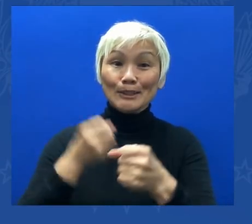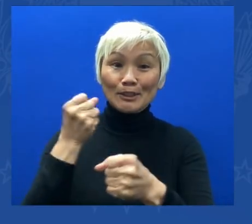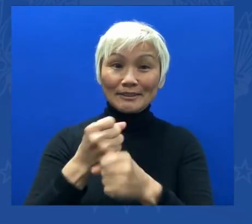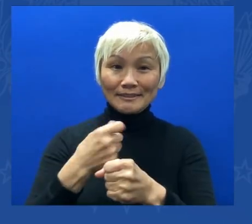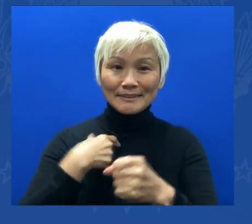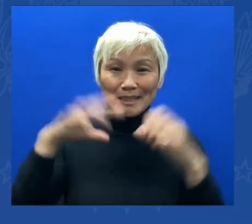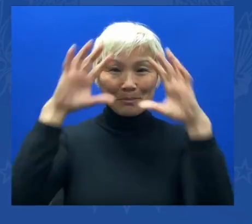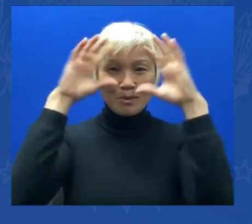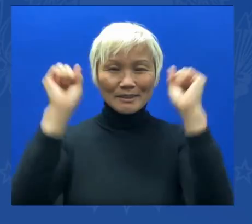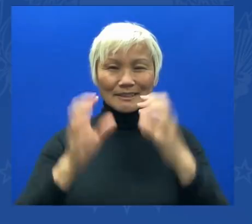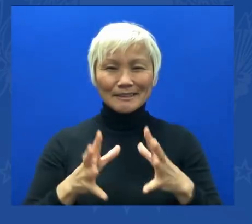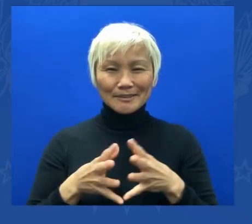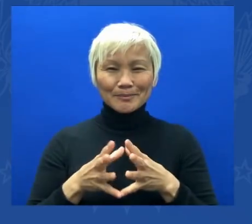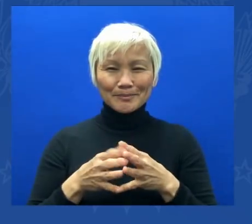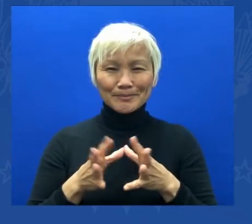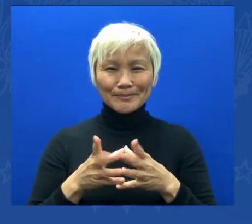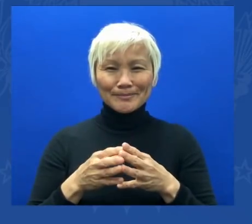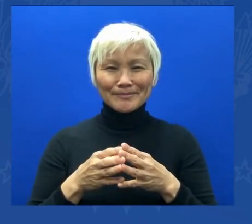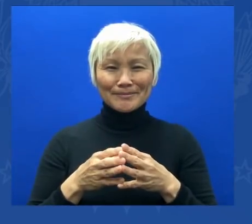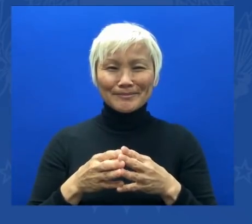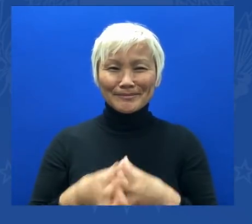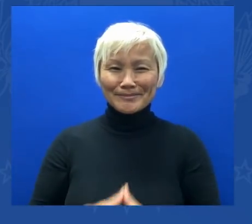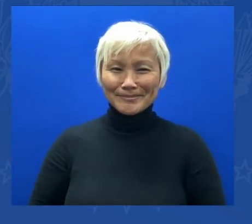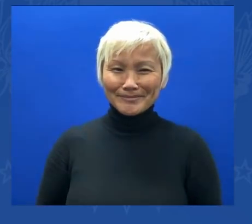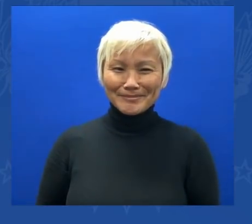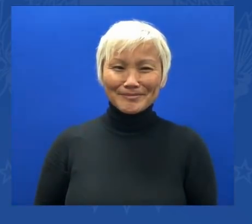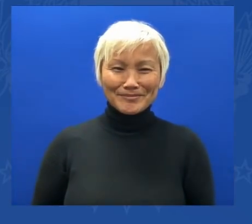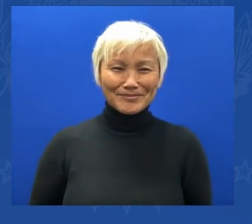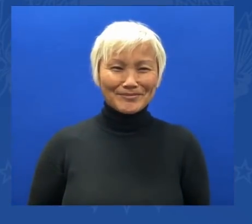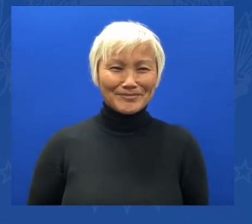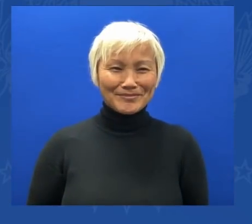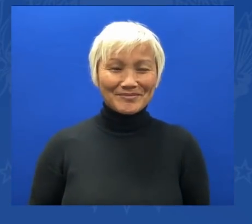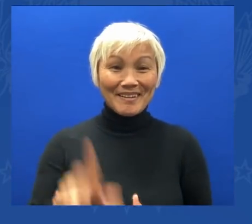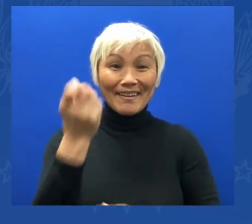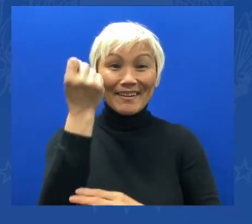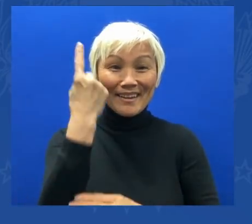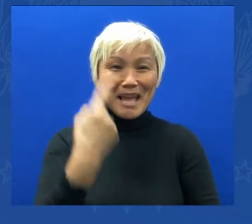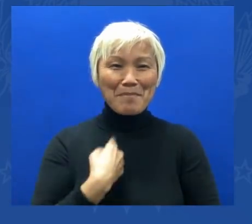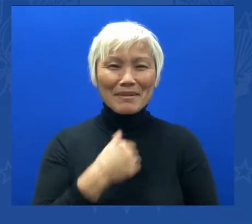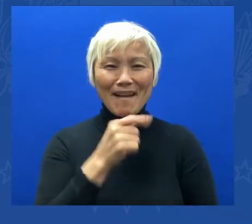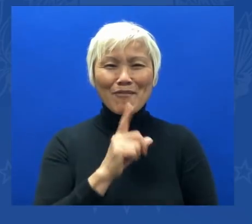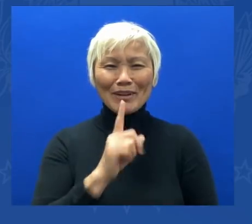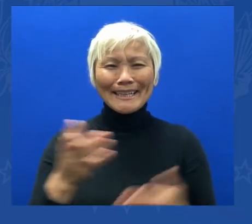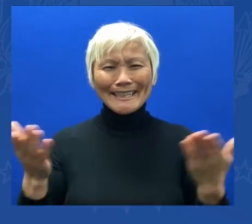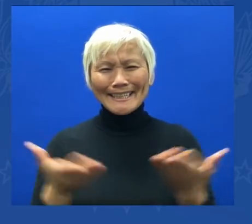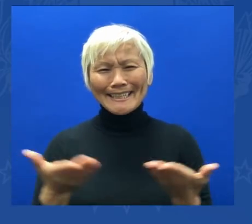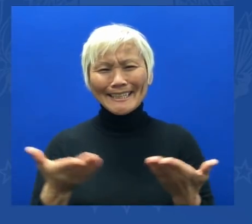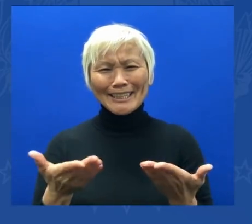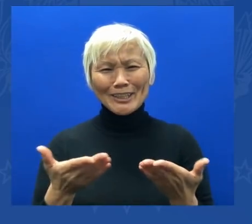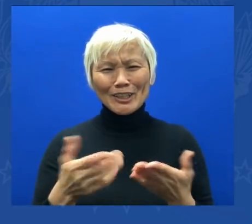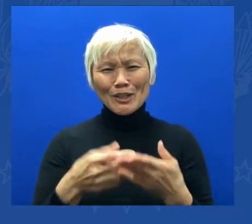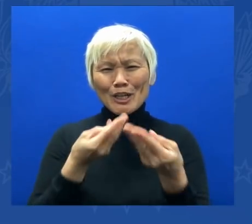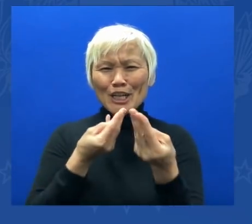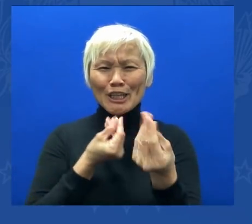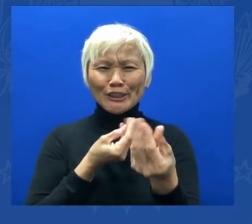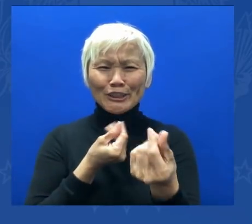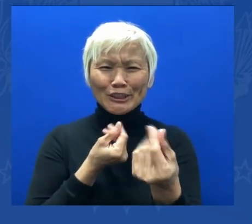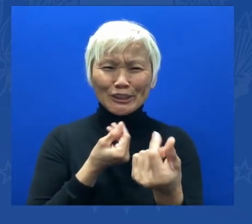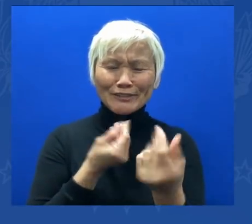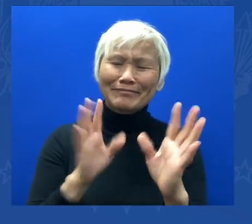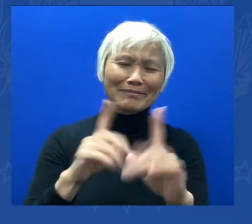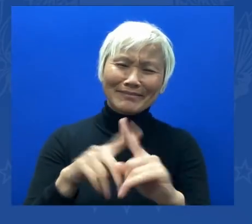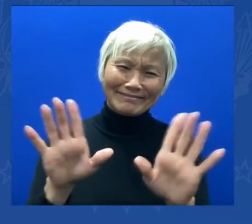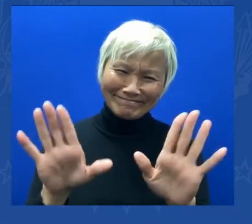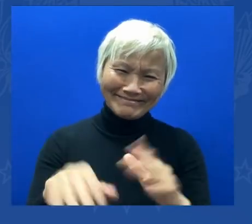And folks, I'm not really here to roast the GOP. That's not my style. Besides, there's nothing I can say about the GOP